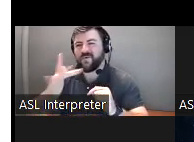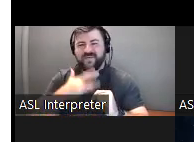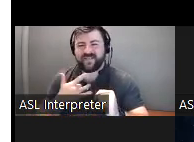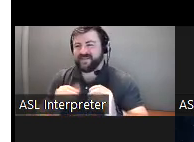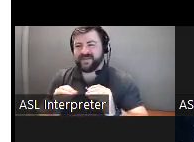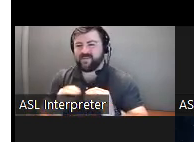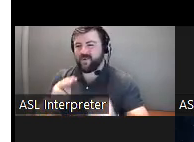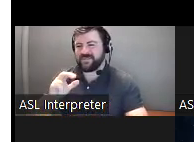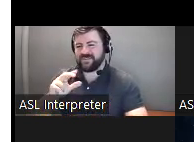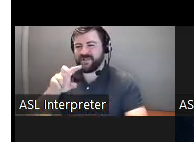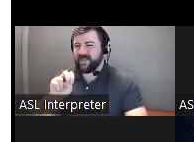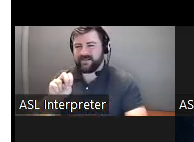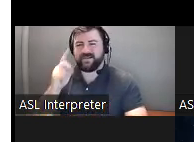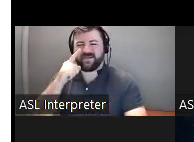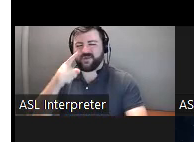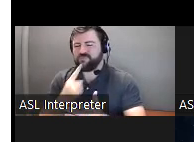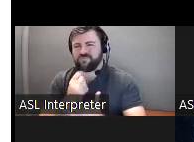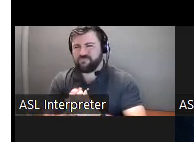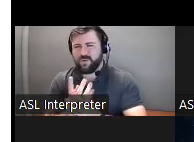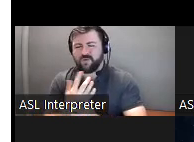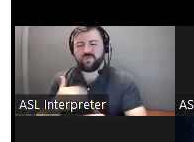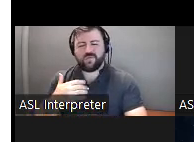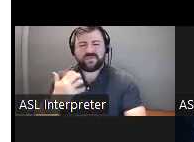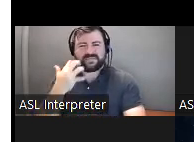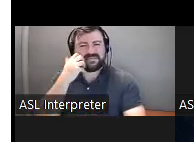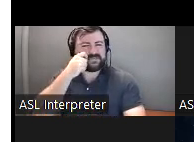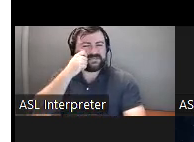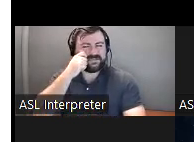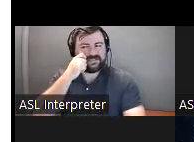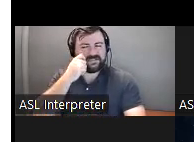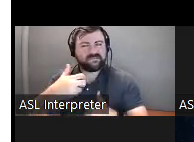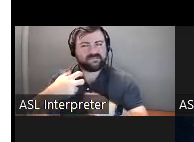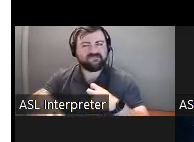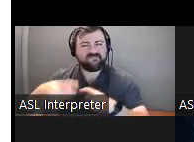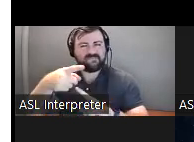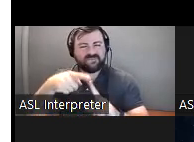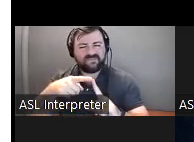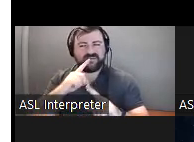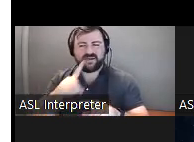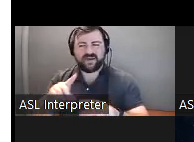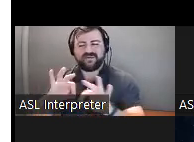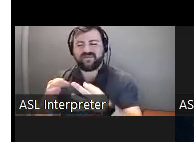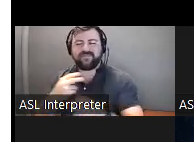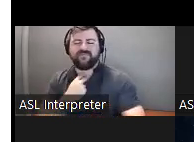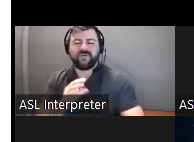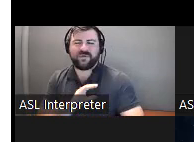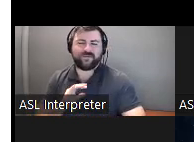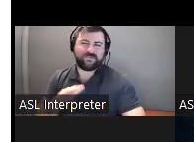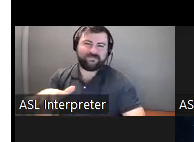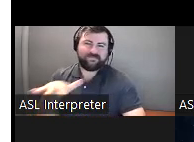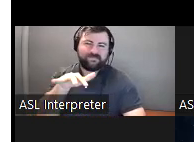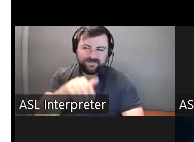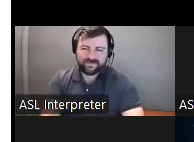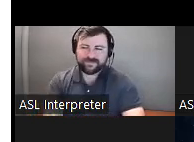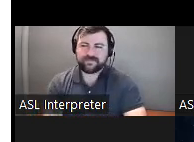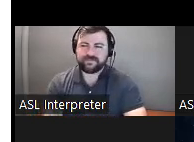because I think you've grown some really thick skin fooling up with us over there at the Family Voice Council. So thank